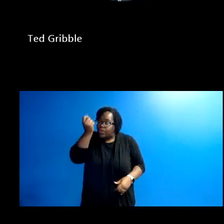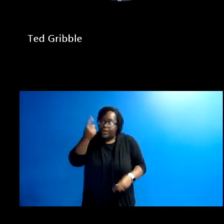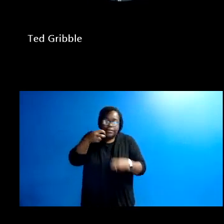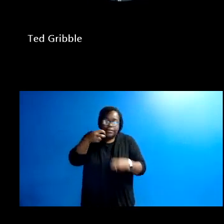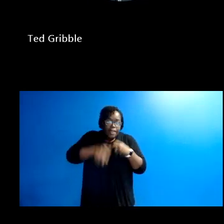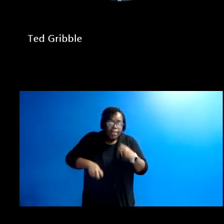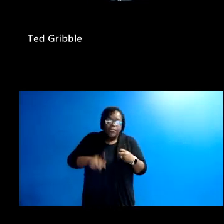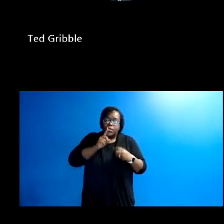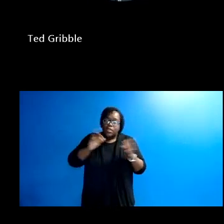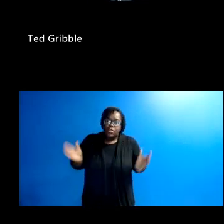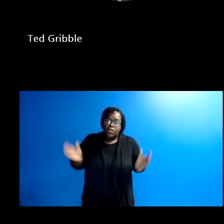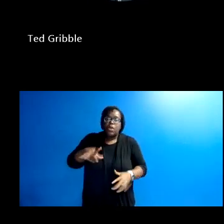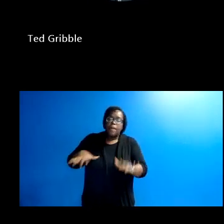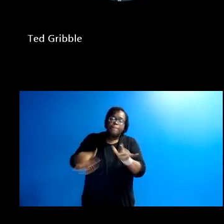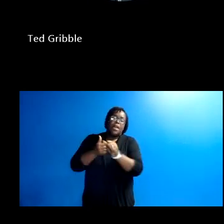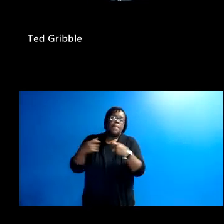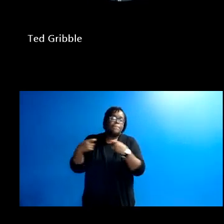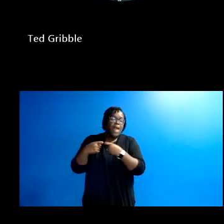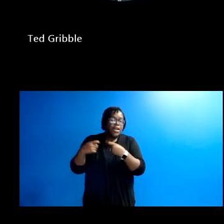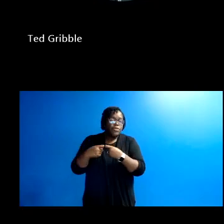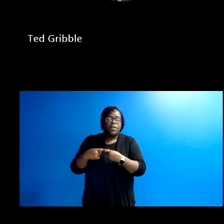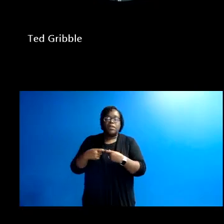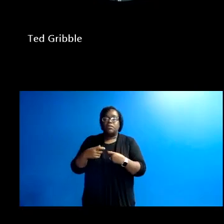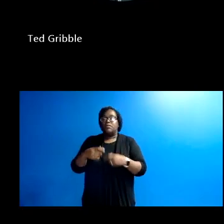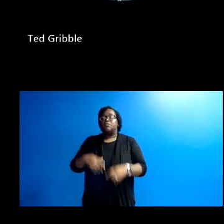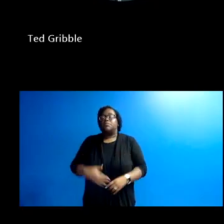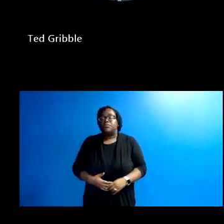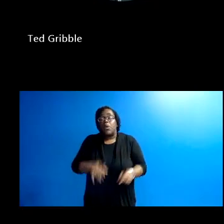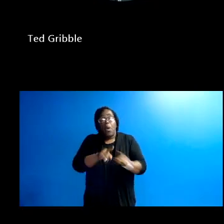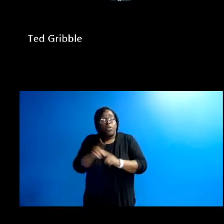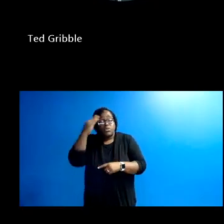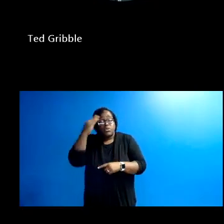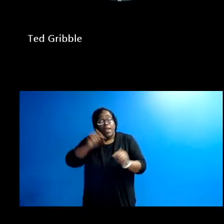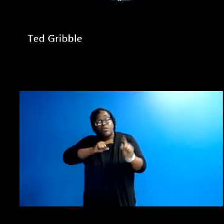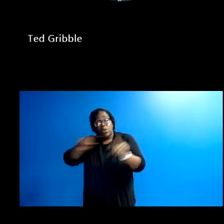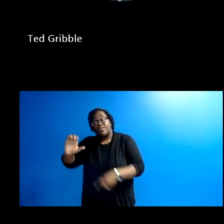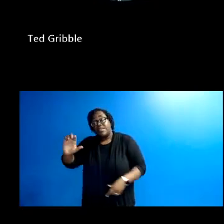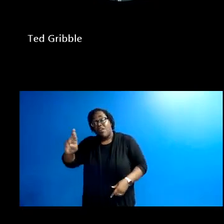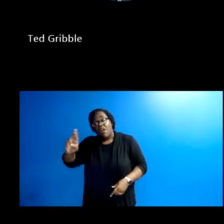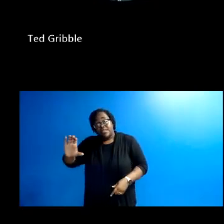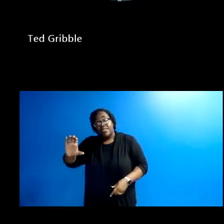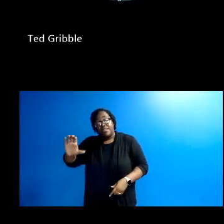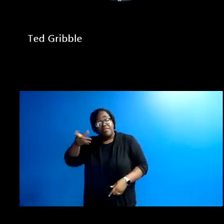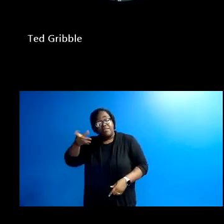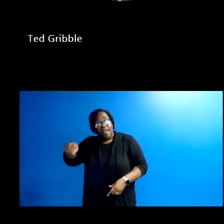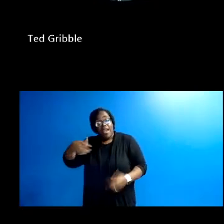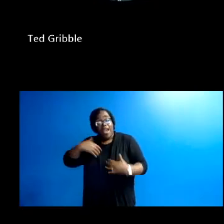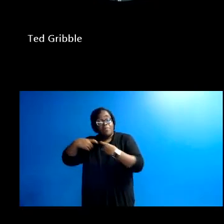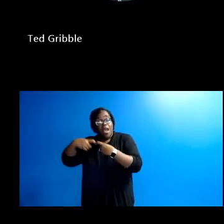do encourage any resiliency efforts you can make. Also know that you could go to our CRCs where we do have power, and we have a